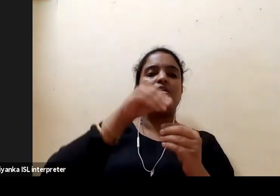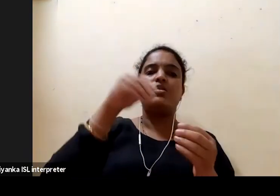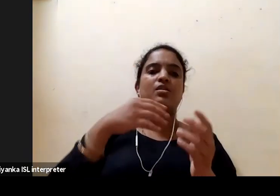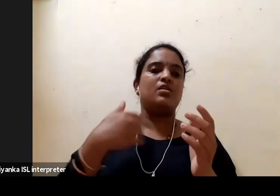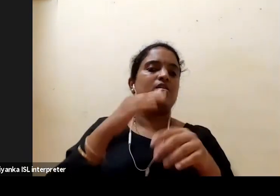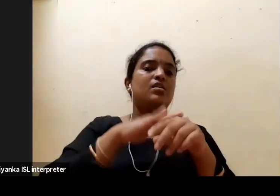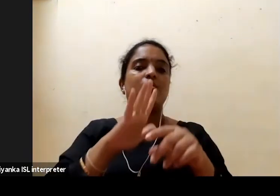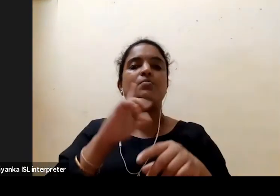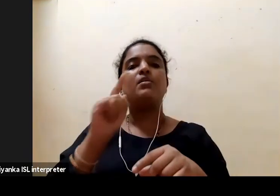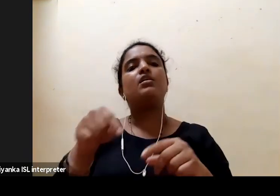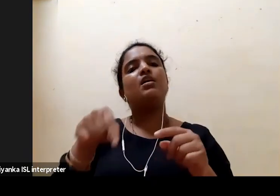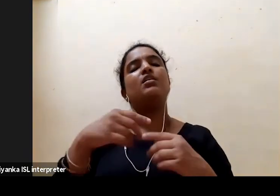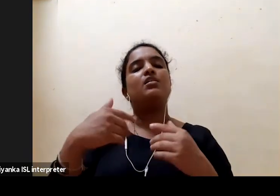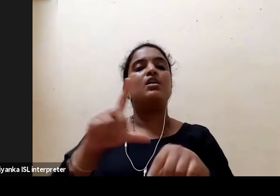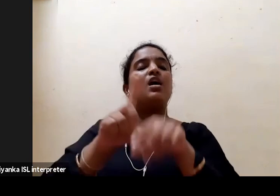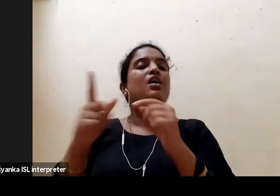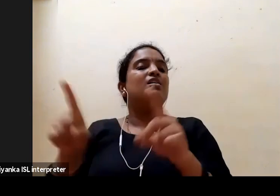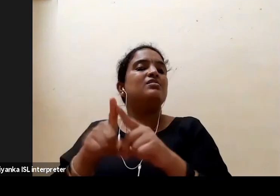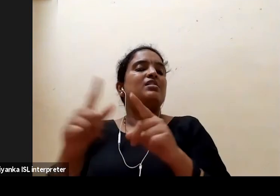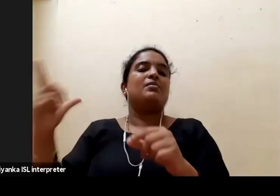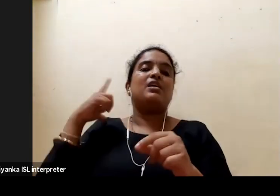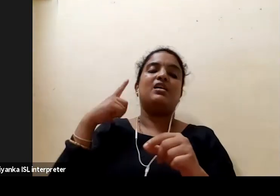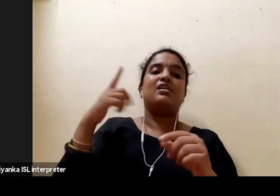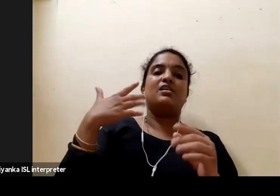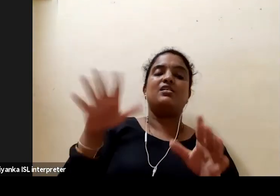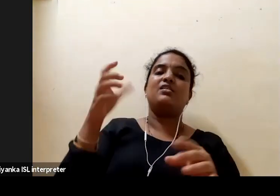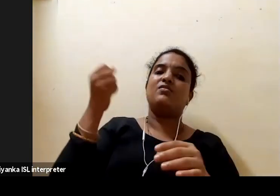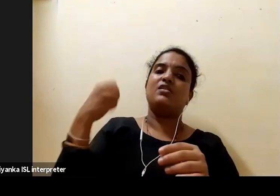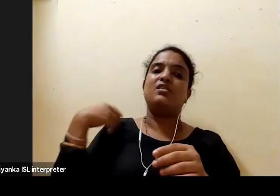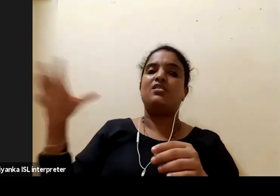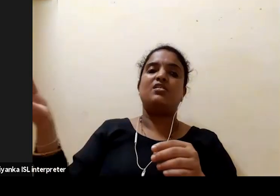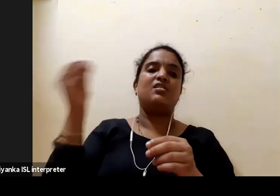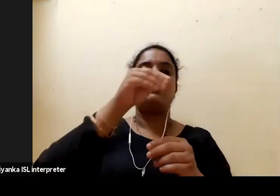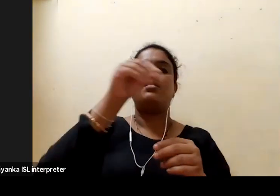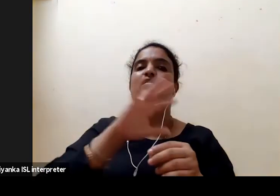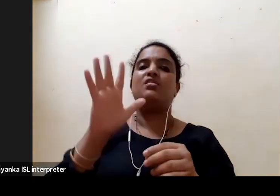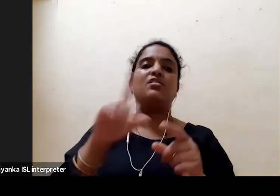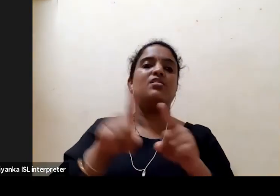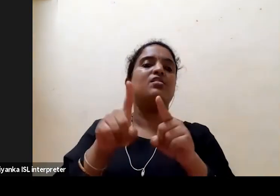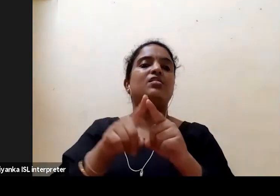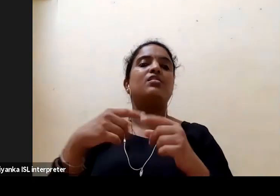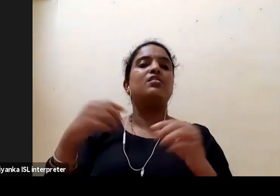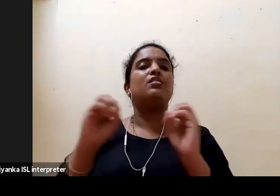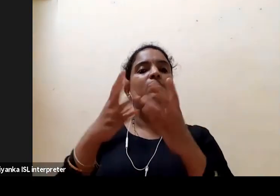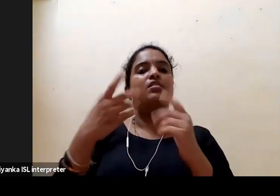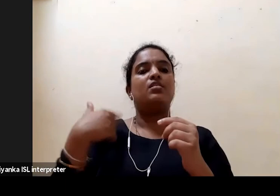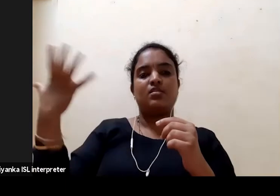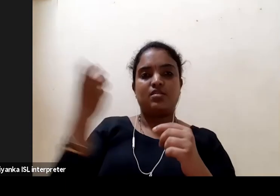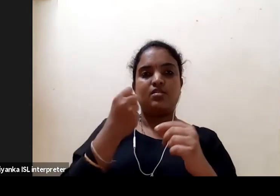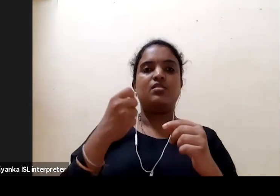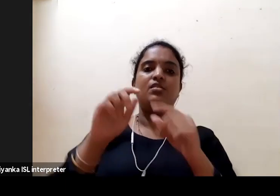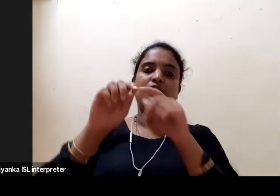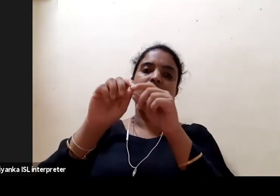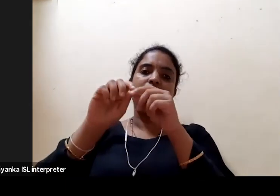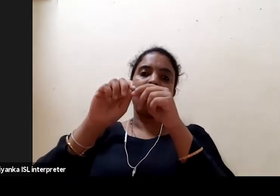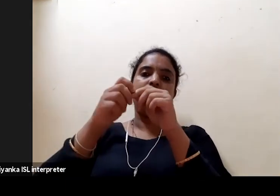touch the dish. But now I'm just so lazy. I said, even if it's in my fridge, I will not add the coriander. So, what I've started doing is when I buy it,